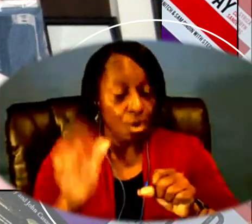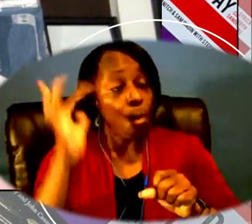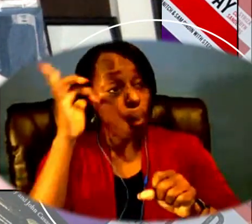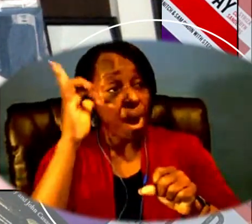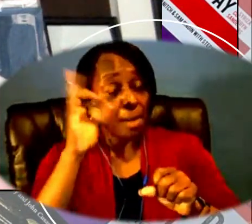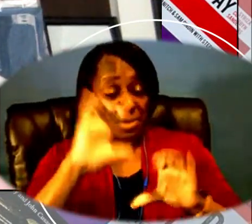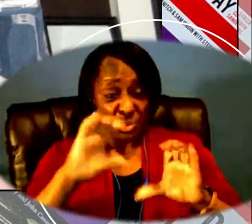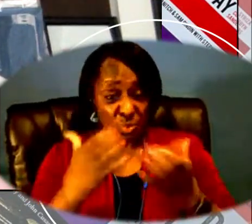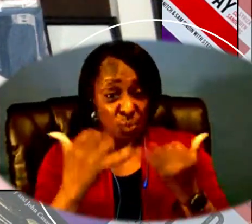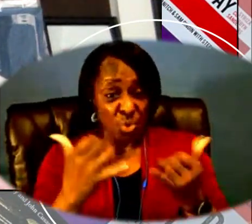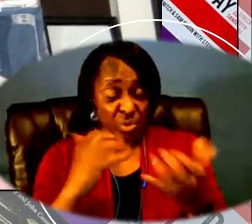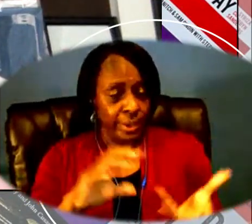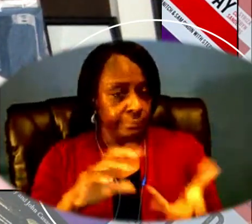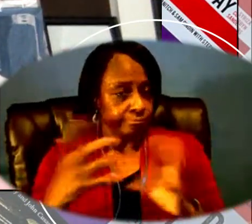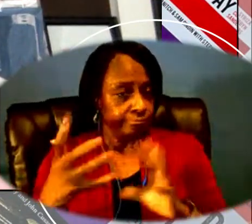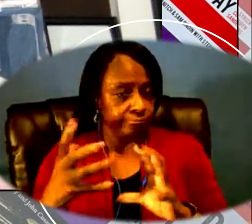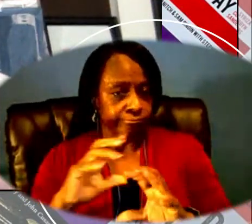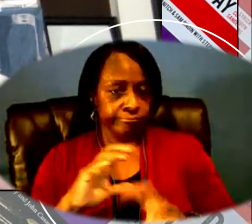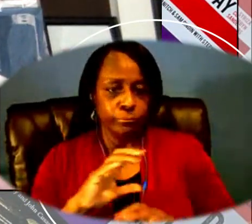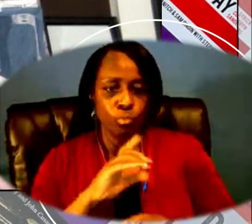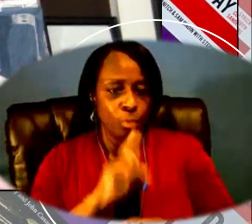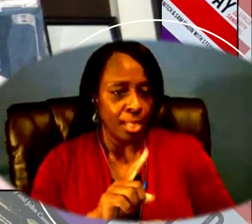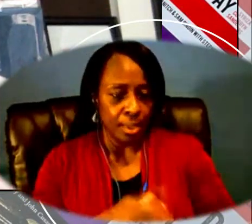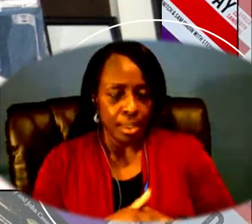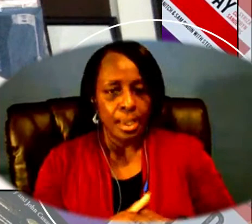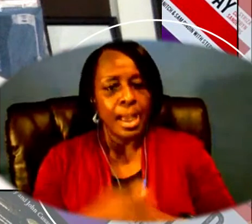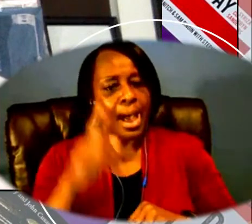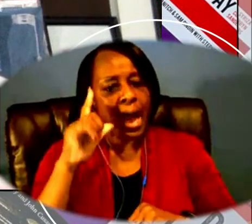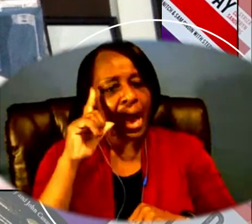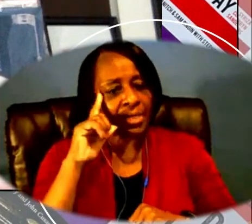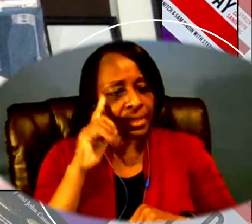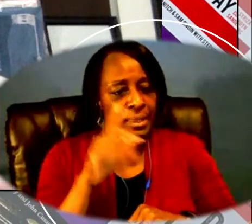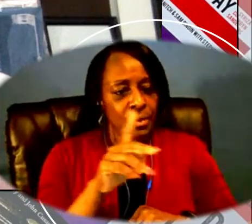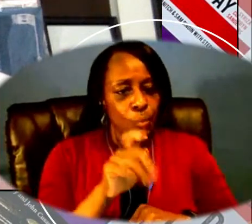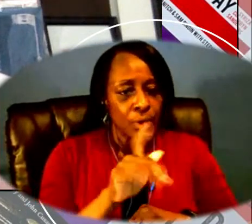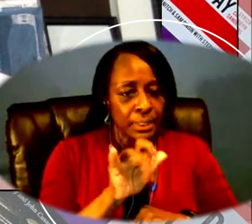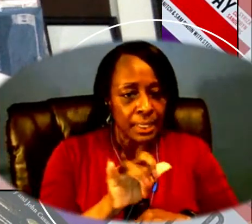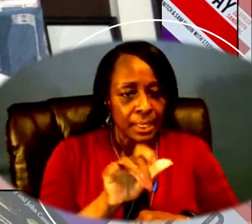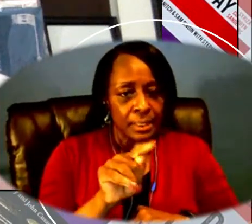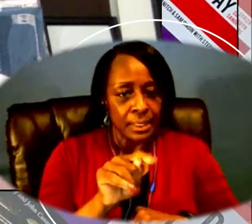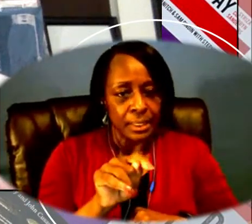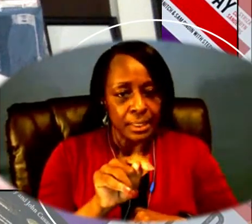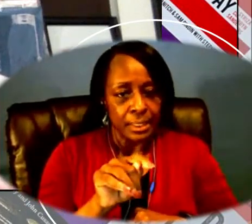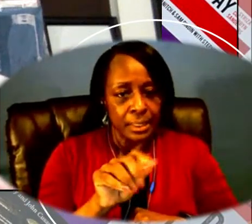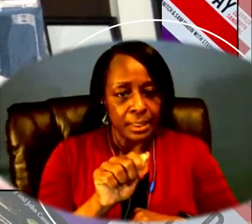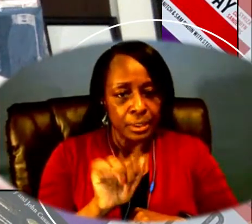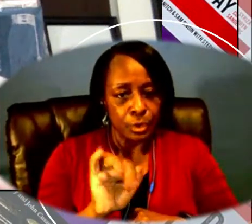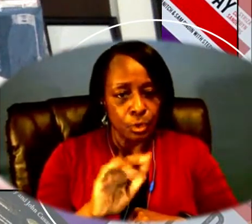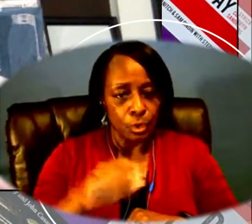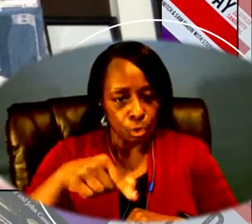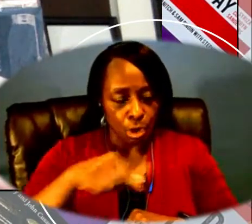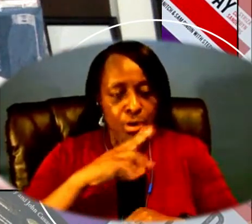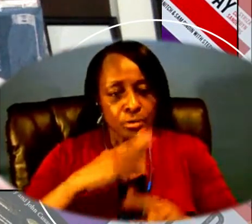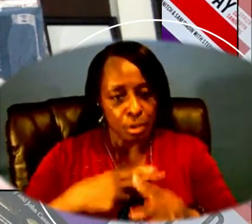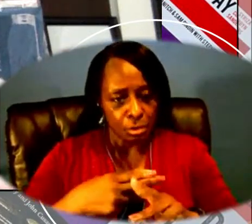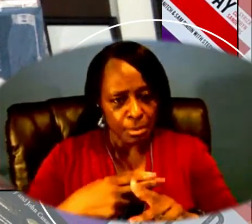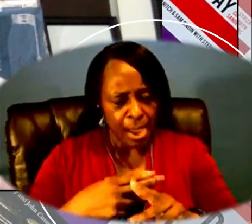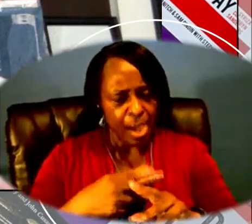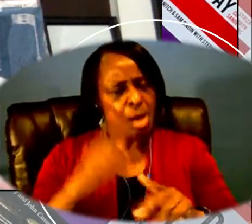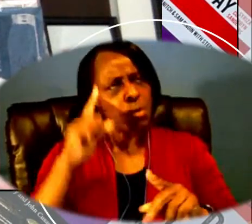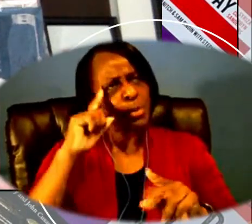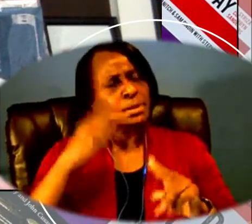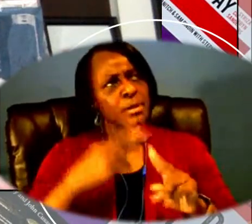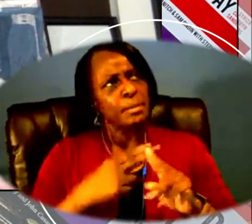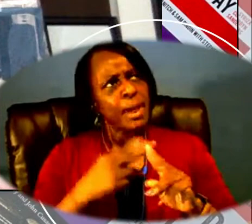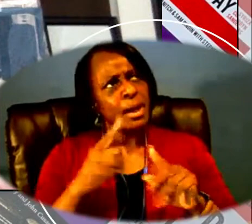moment. And so I think, even pulling on the strings that Kelly and Tarek have already outlined, a lot of the pieces that we're thinking about are all the